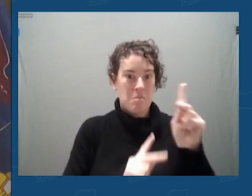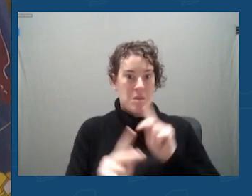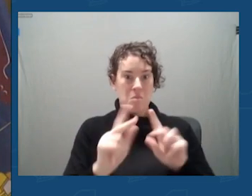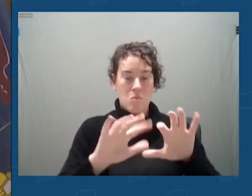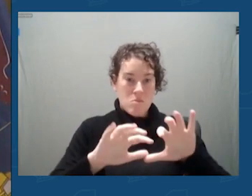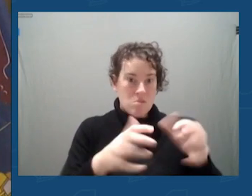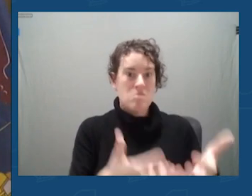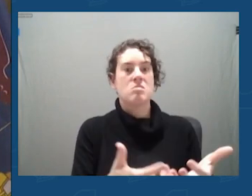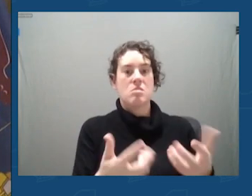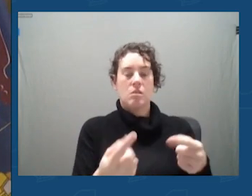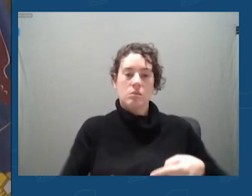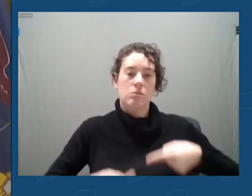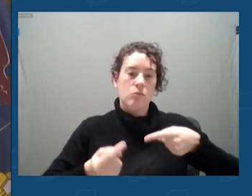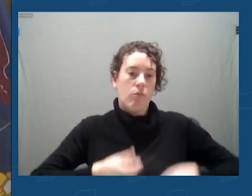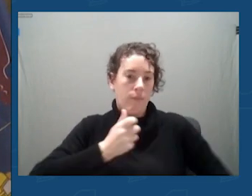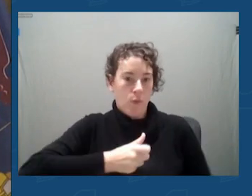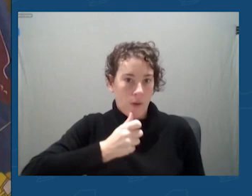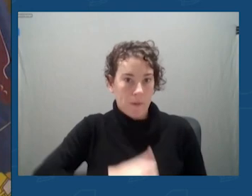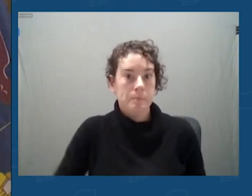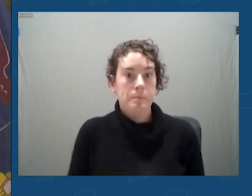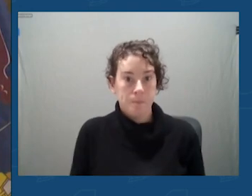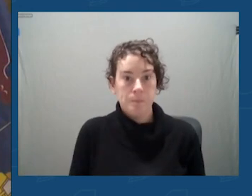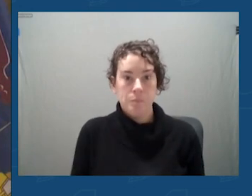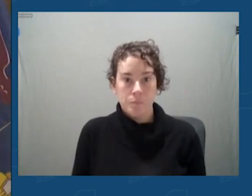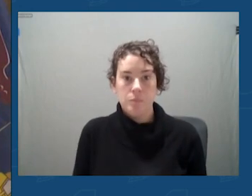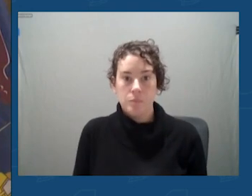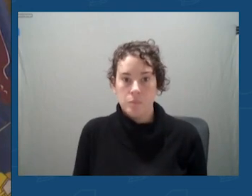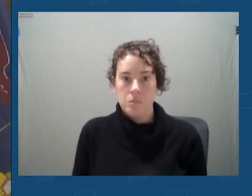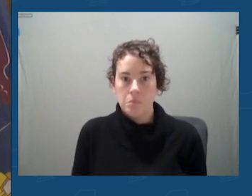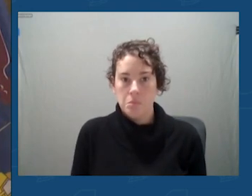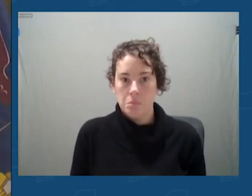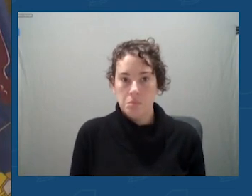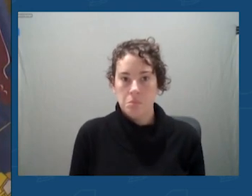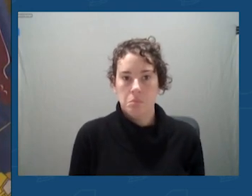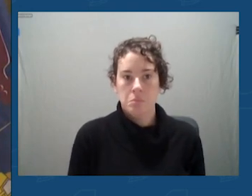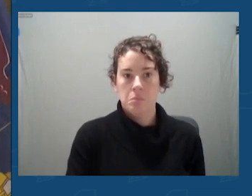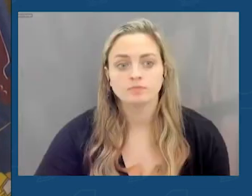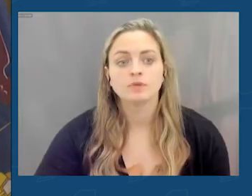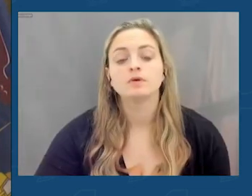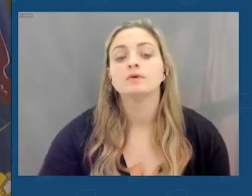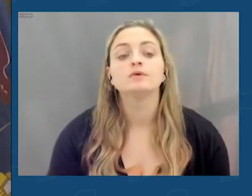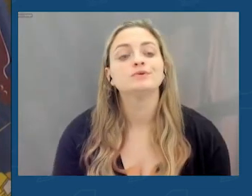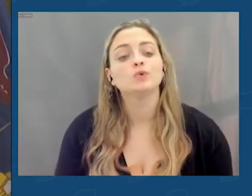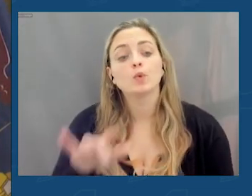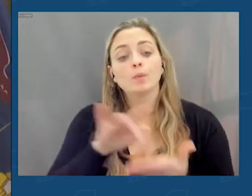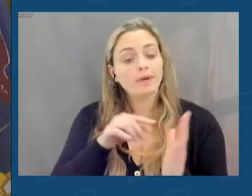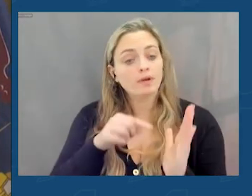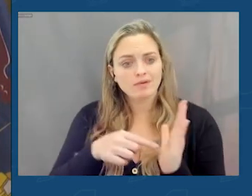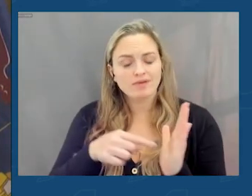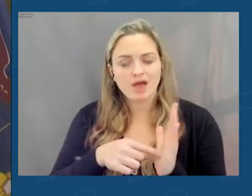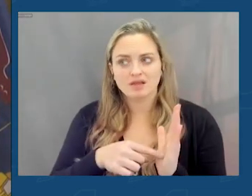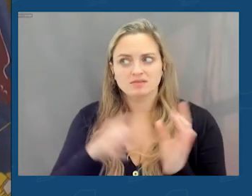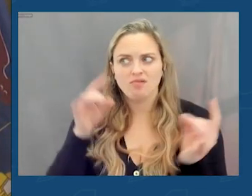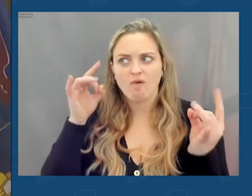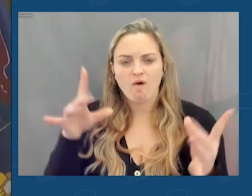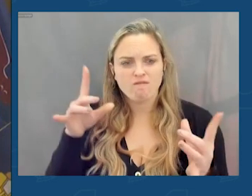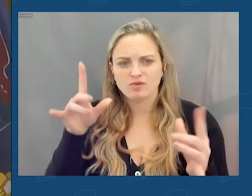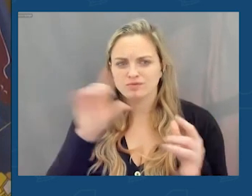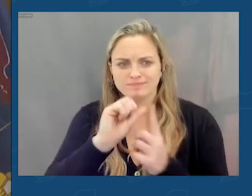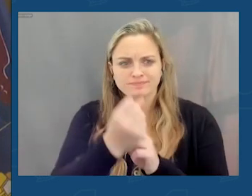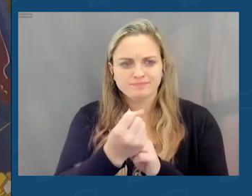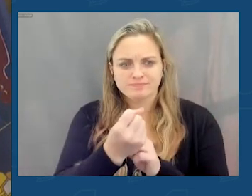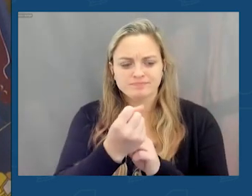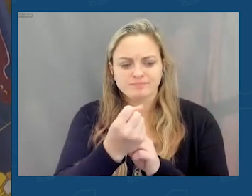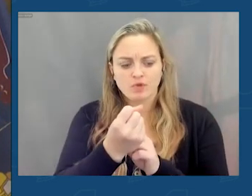every single day. Medical debt is such a vicious cycle. It truly hits low-income earners,